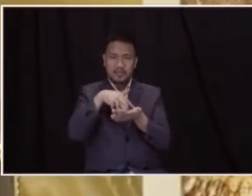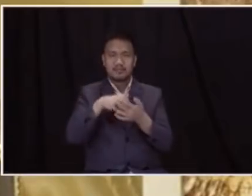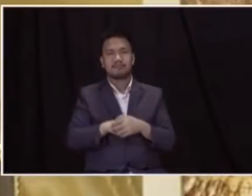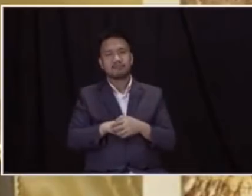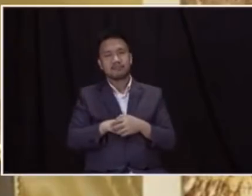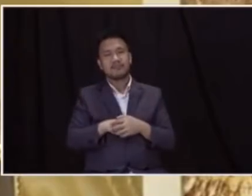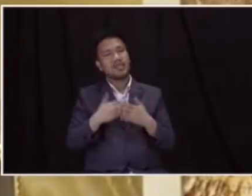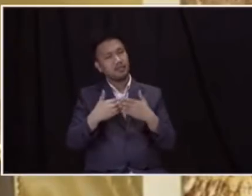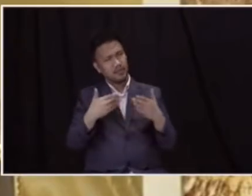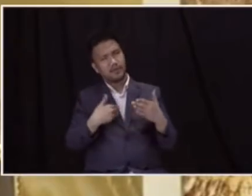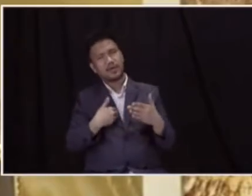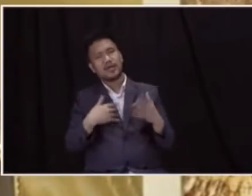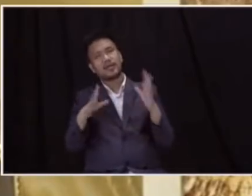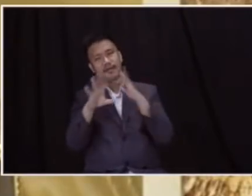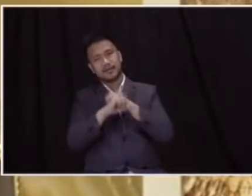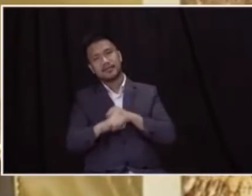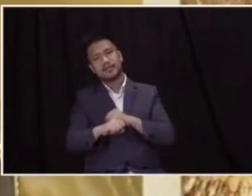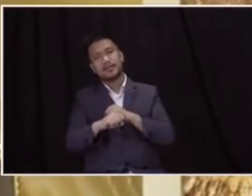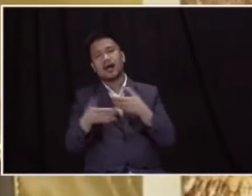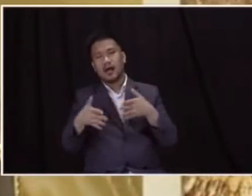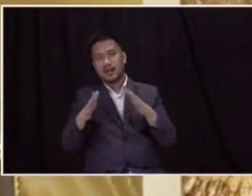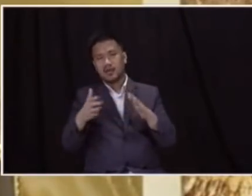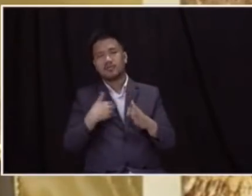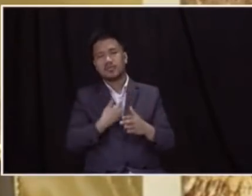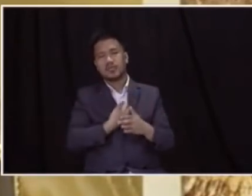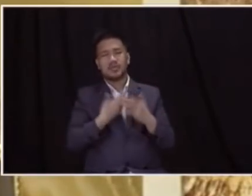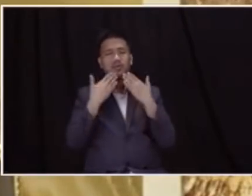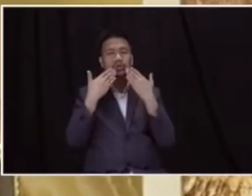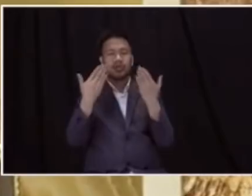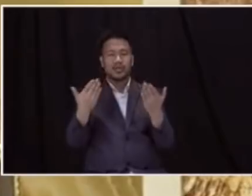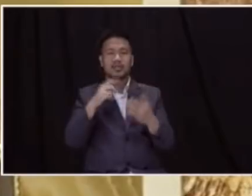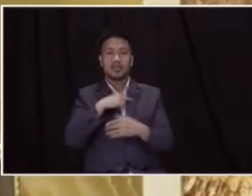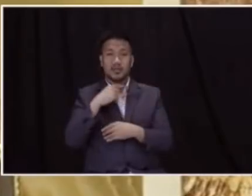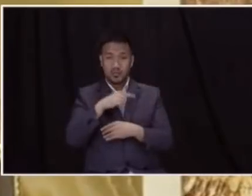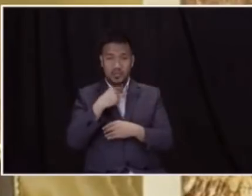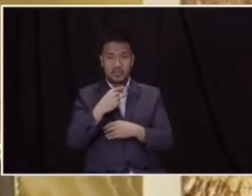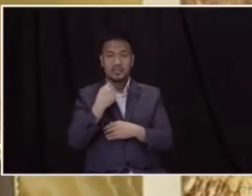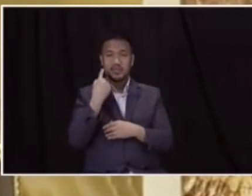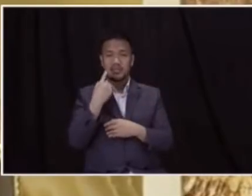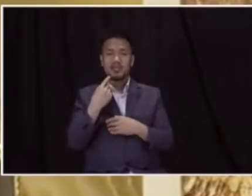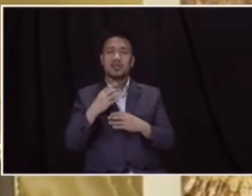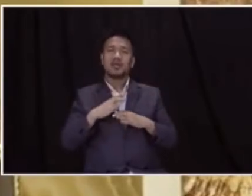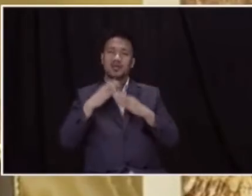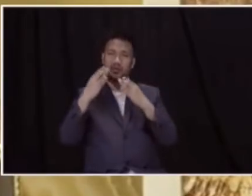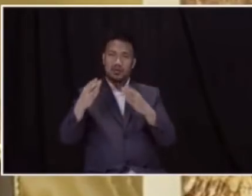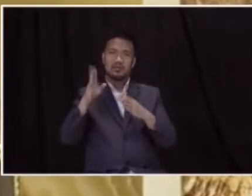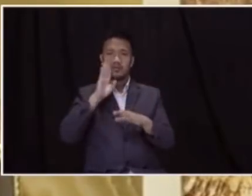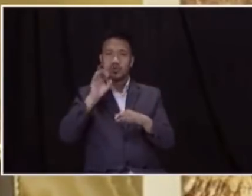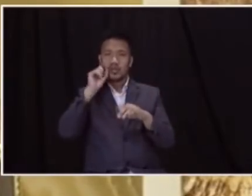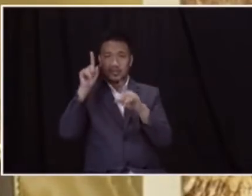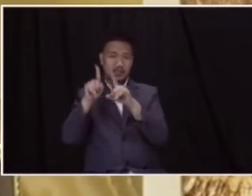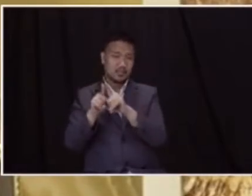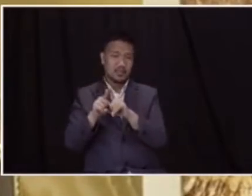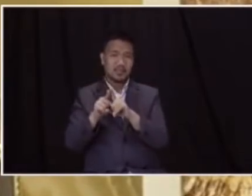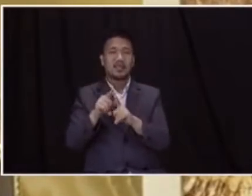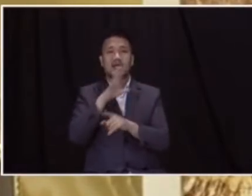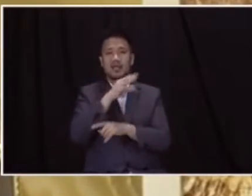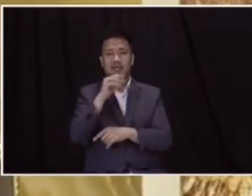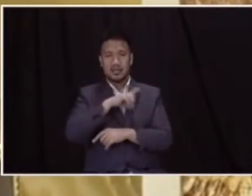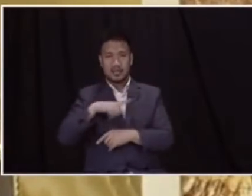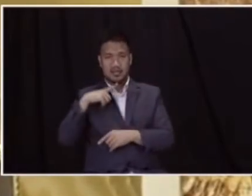Before I end, let me thank the priests, consecrated persons and laity of